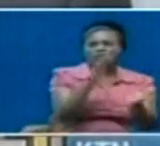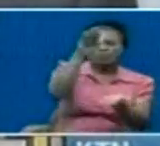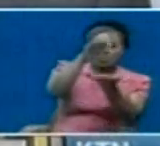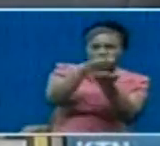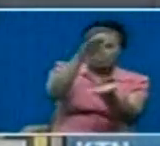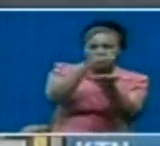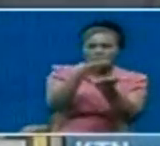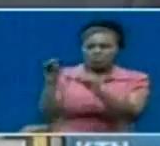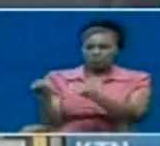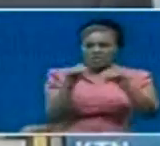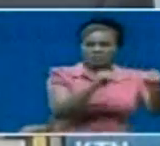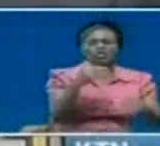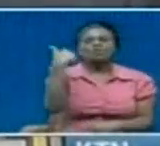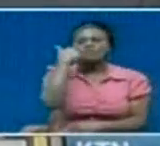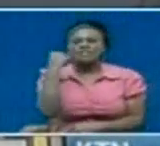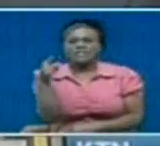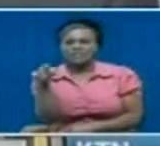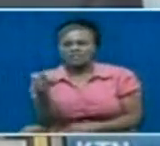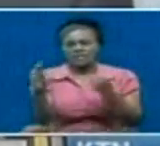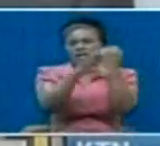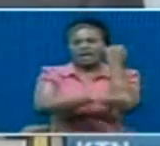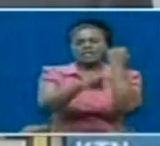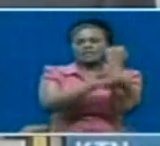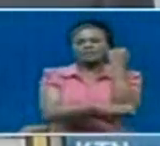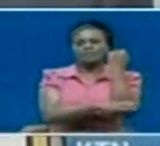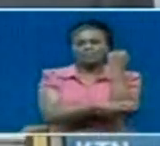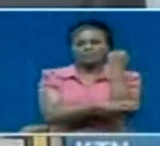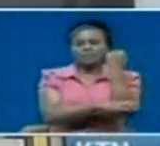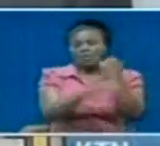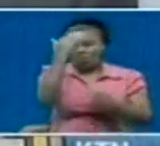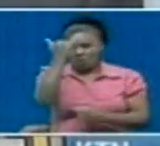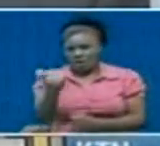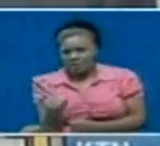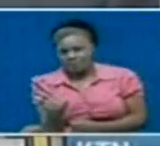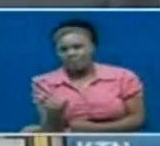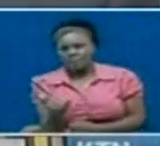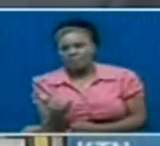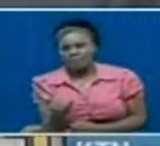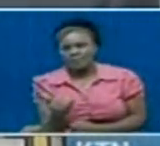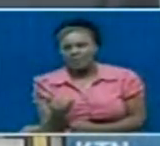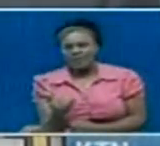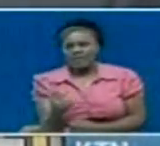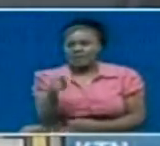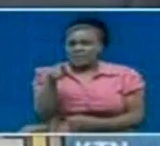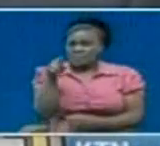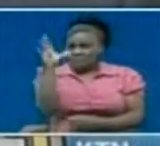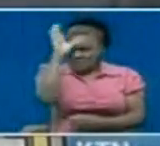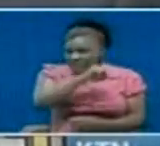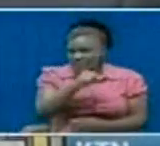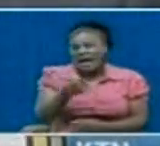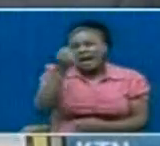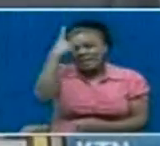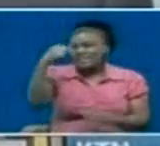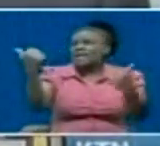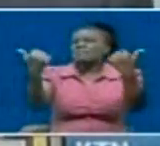the risk of transmission of disease to this country. Because short of that, we don't understand the